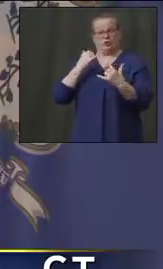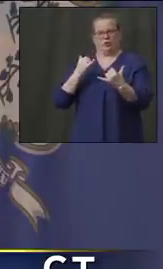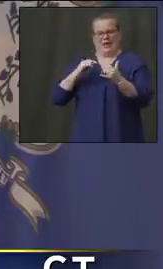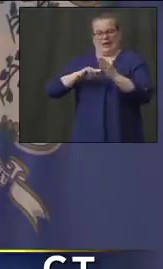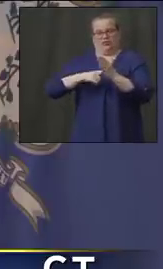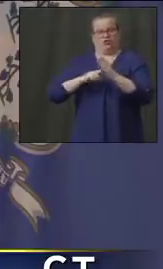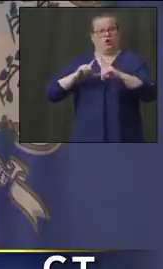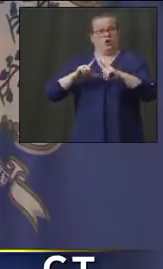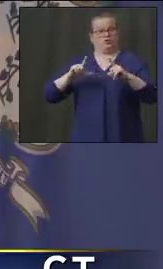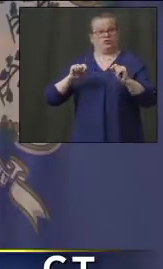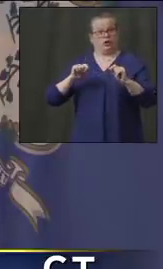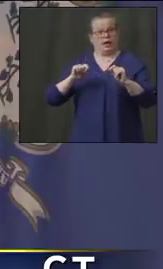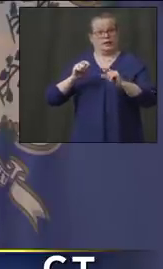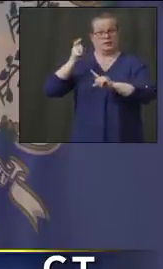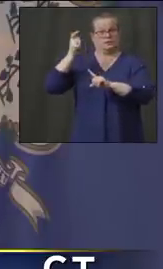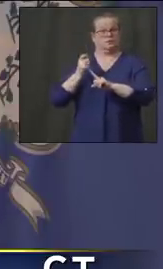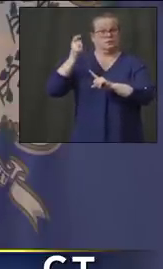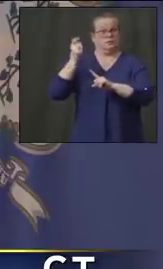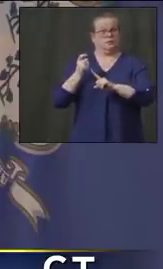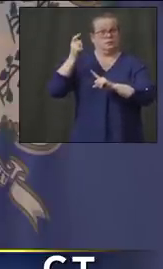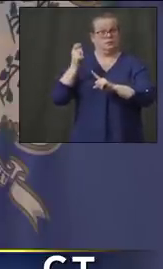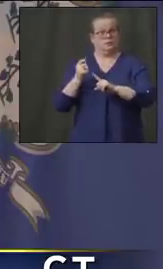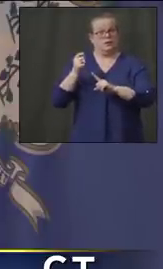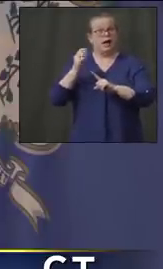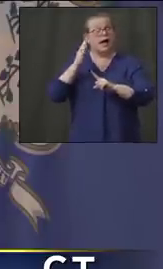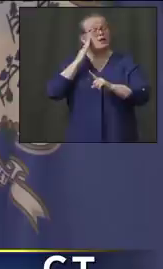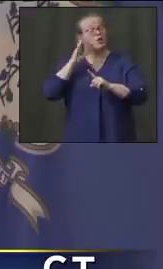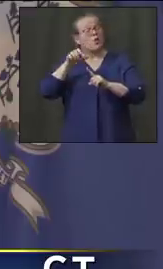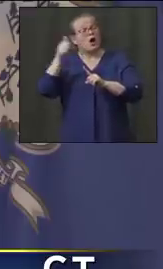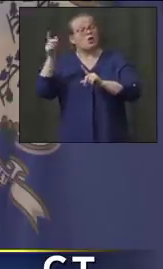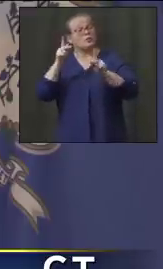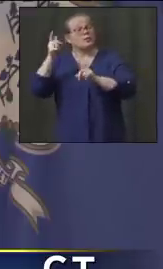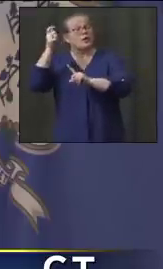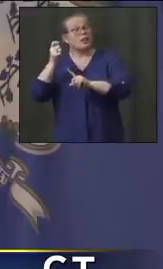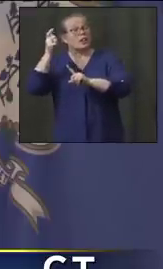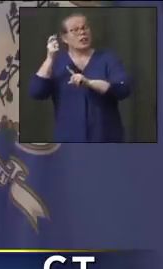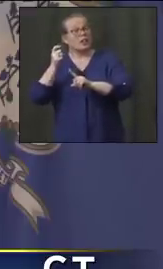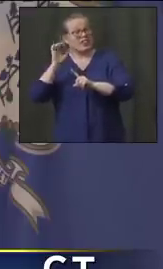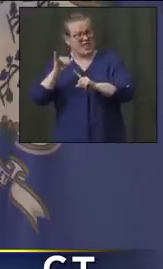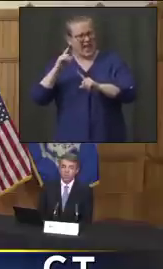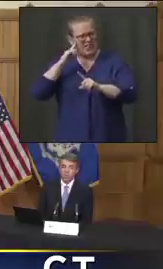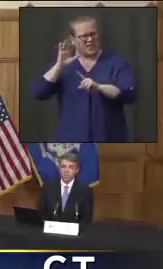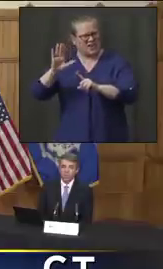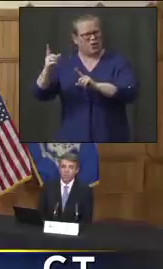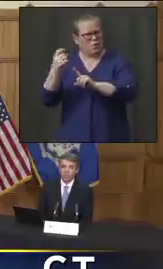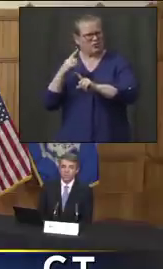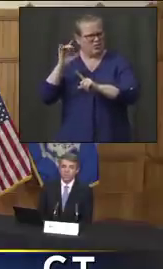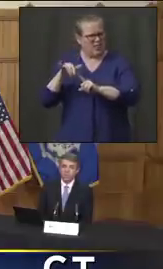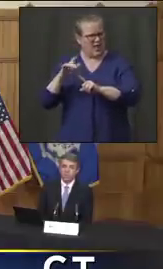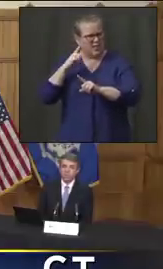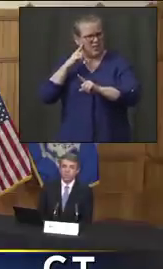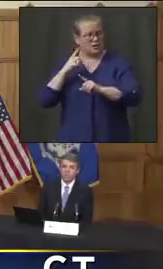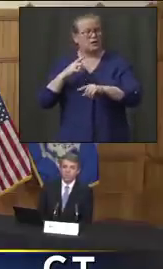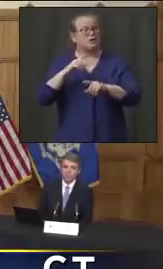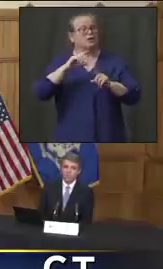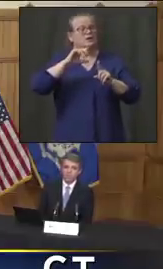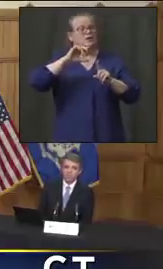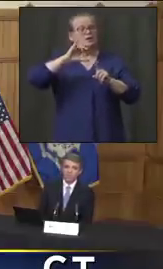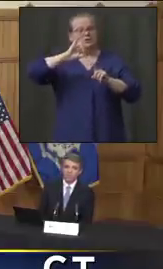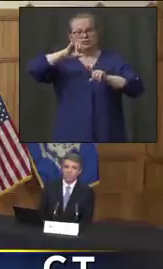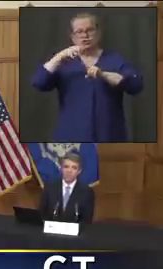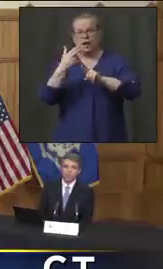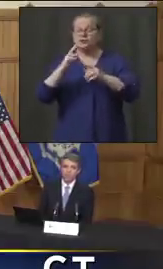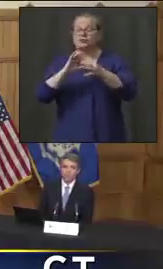gotten the checks out for everybody else. I think the Department of Labor, I think they've been clear that this is the day they would start